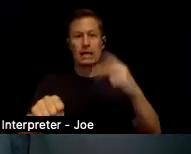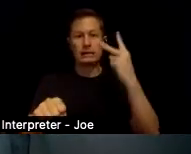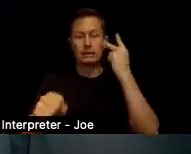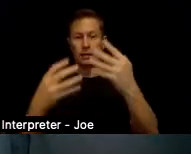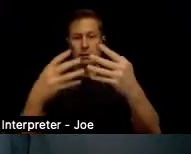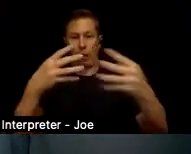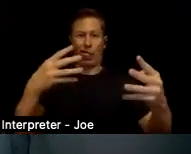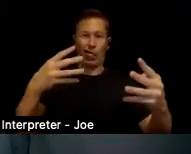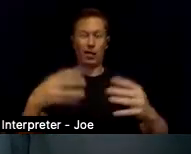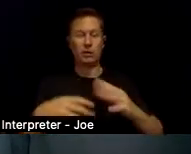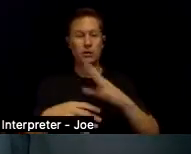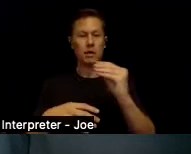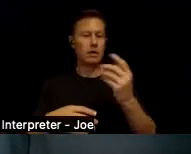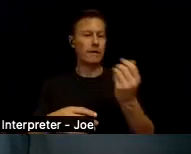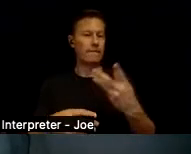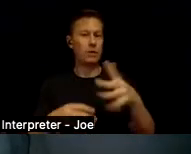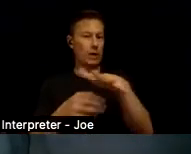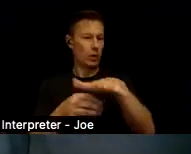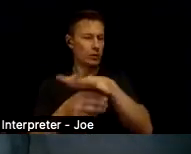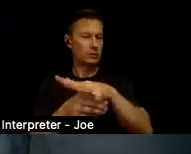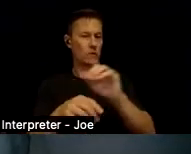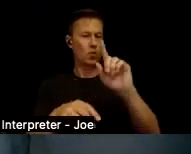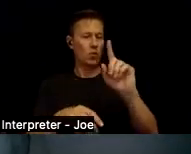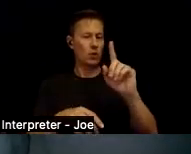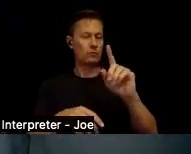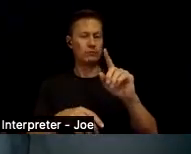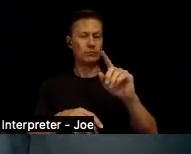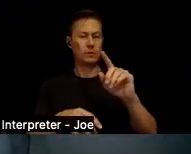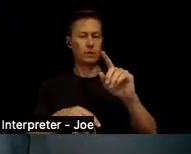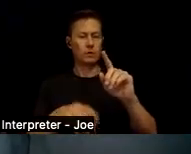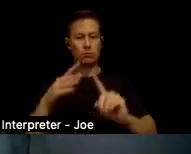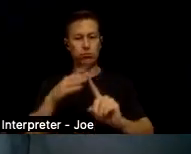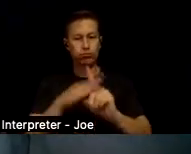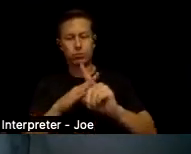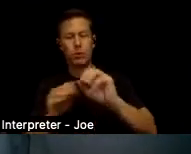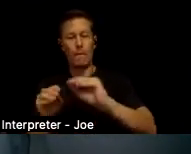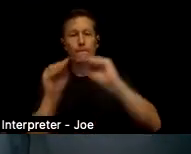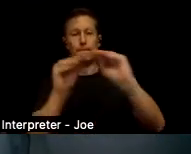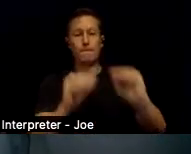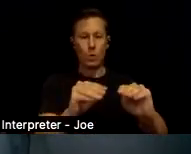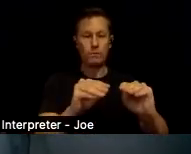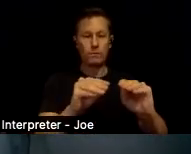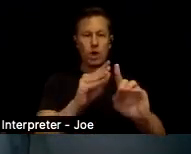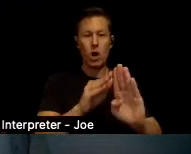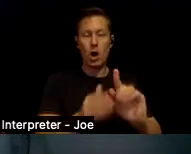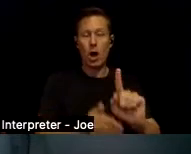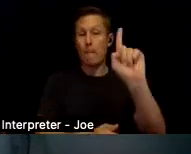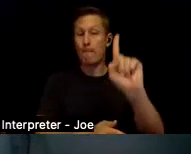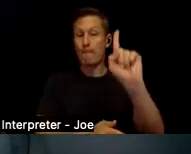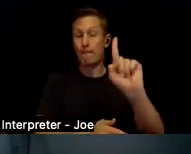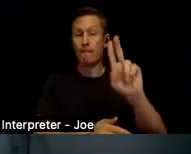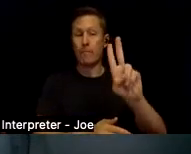were a few locations where the rupture, the break actually moved things a little bit vertically as well. And so